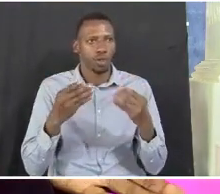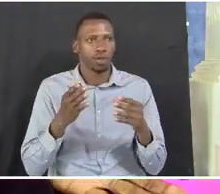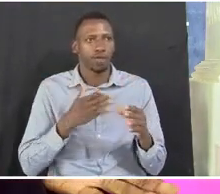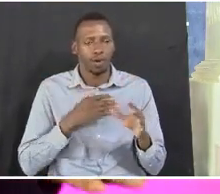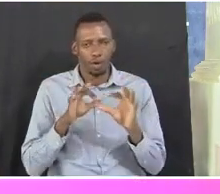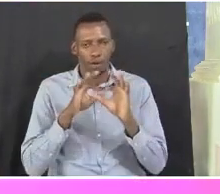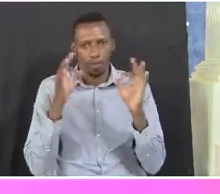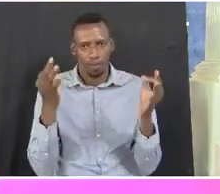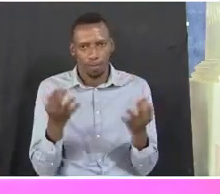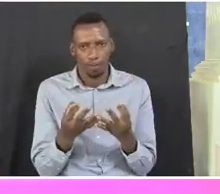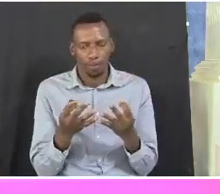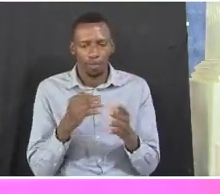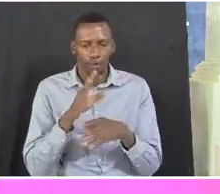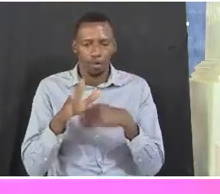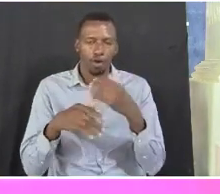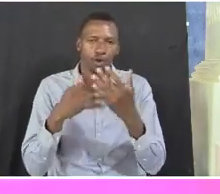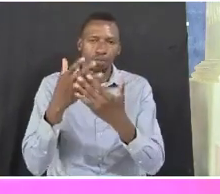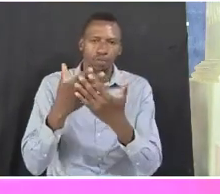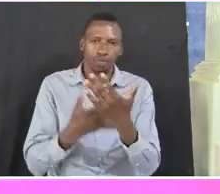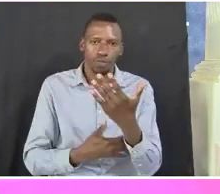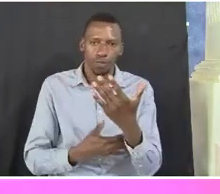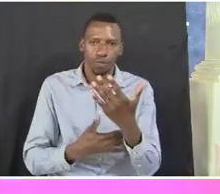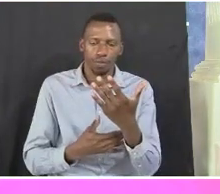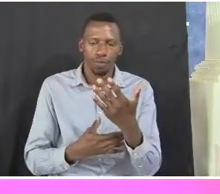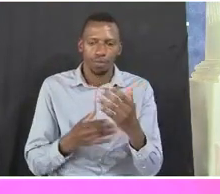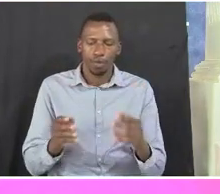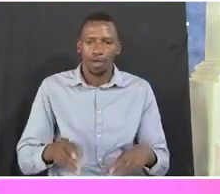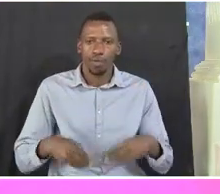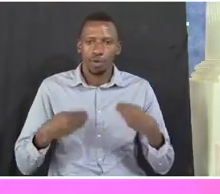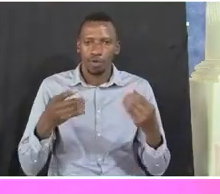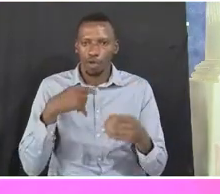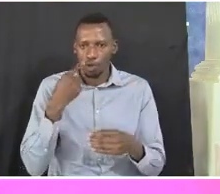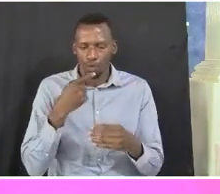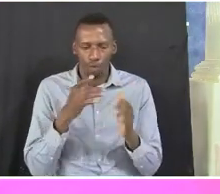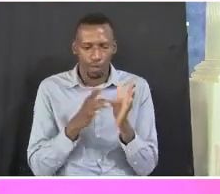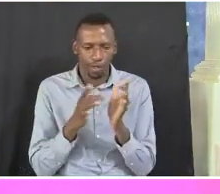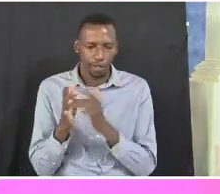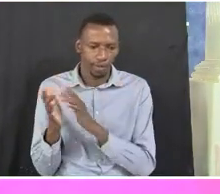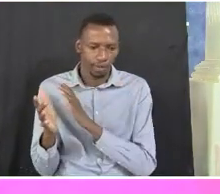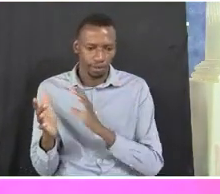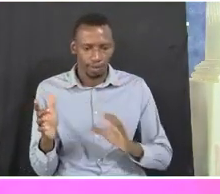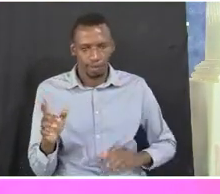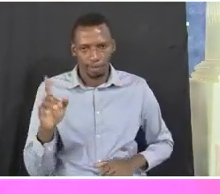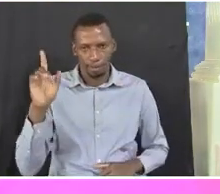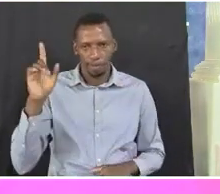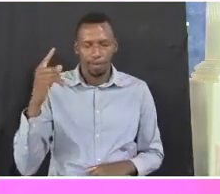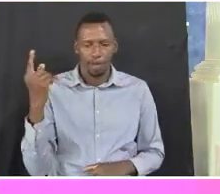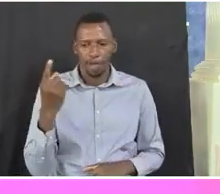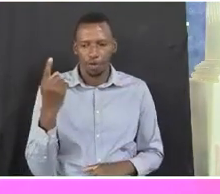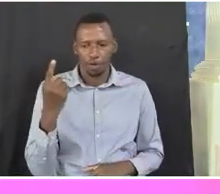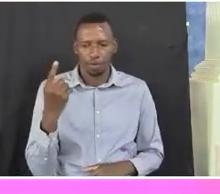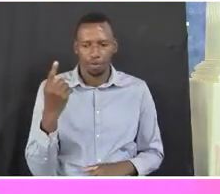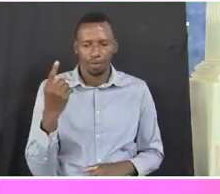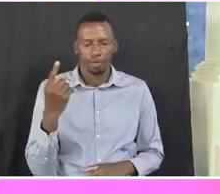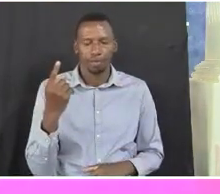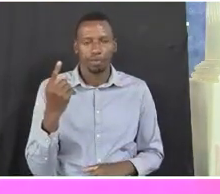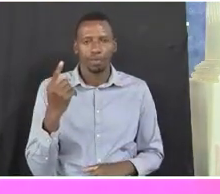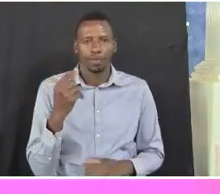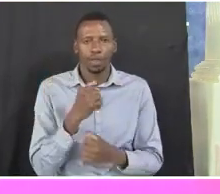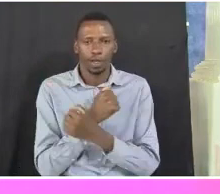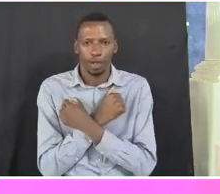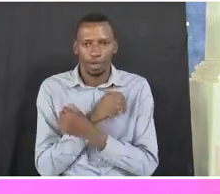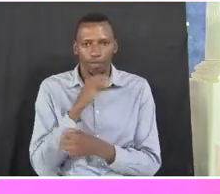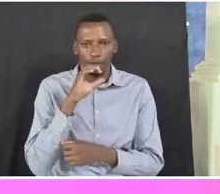families. All these are provided by Jesus Christ and Him alone, the only begotten Son of God,